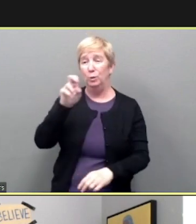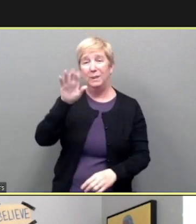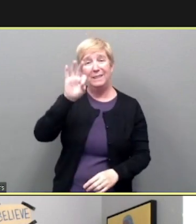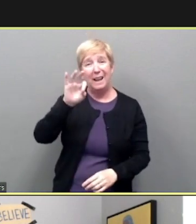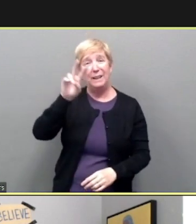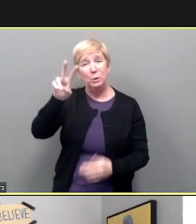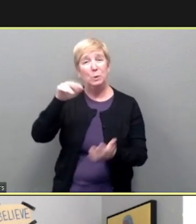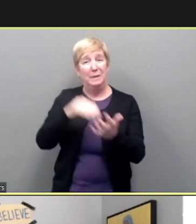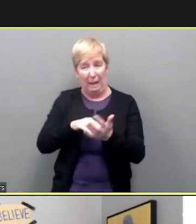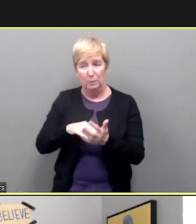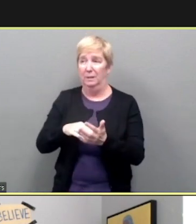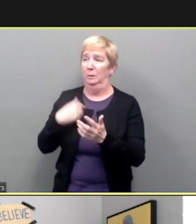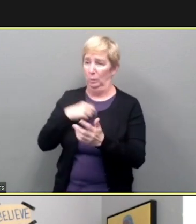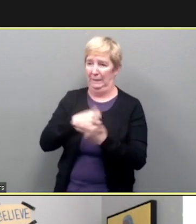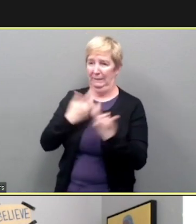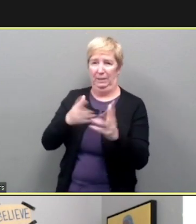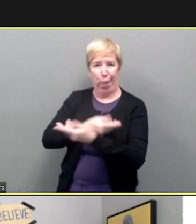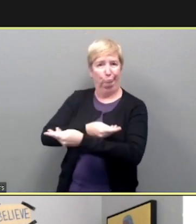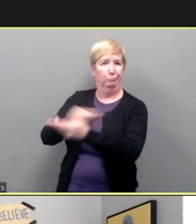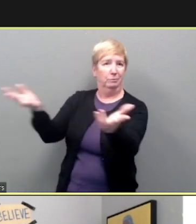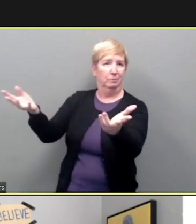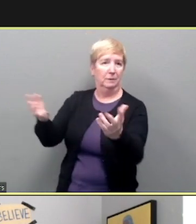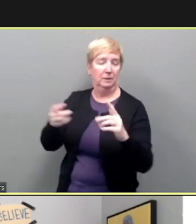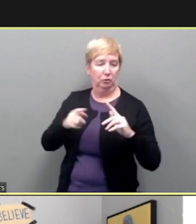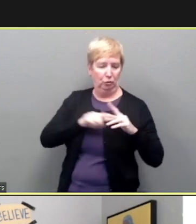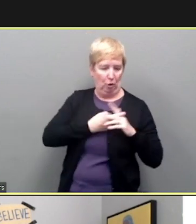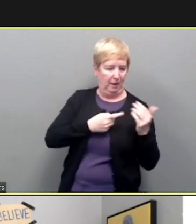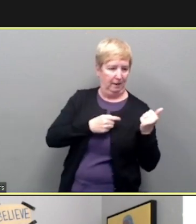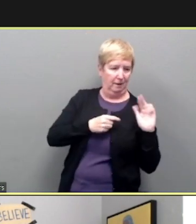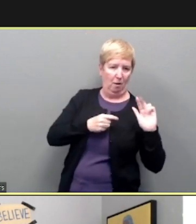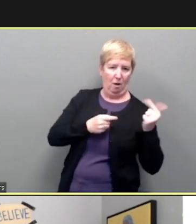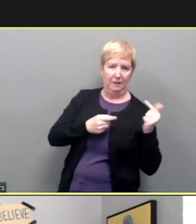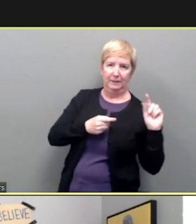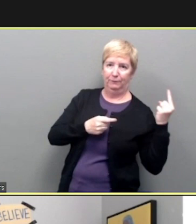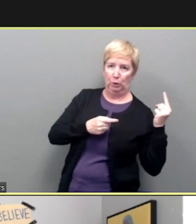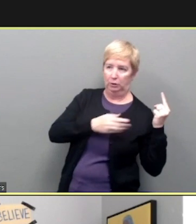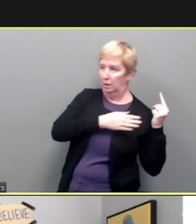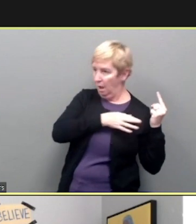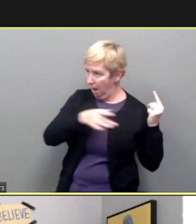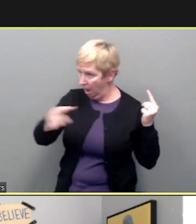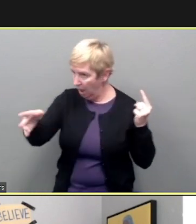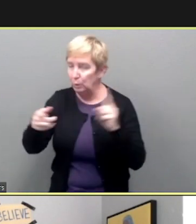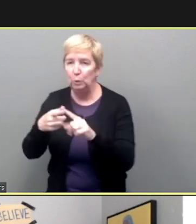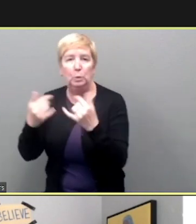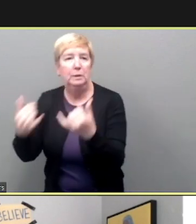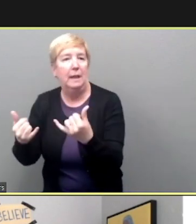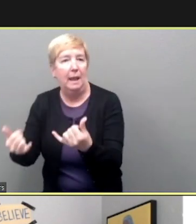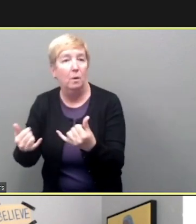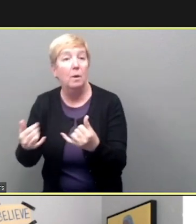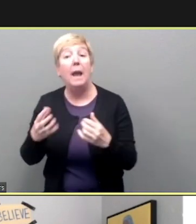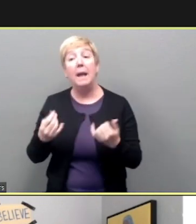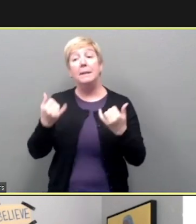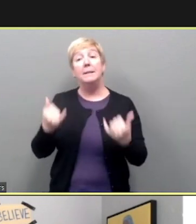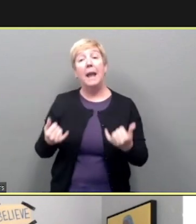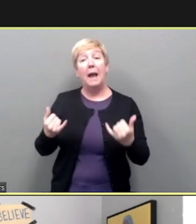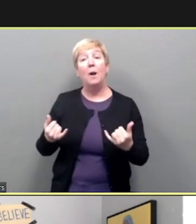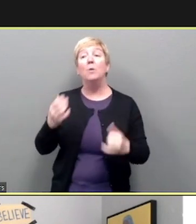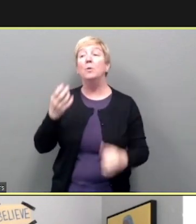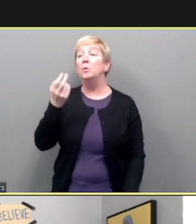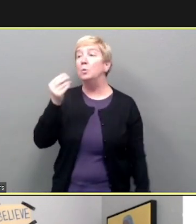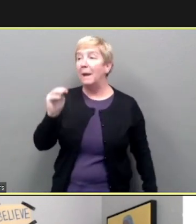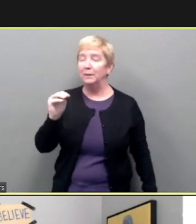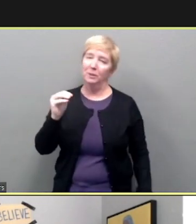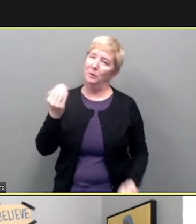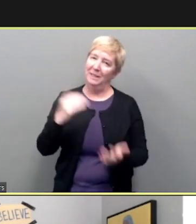have now been administered between August 1st and now. And we're actually currently New Mexico is on one of the